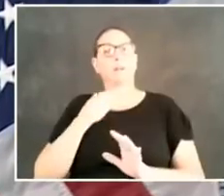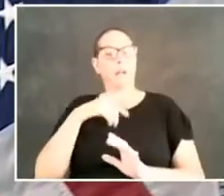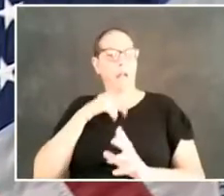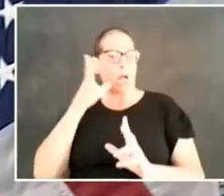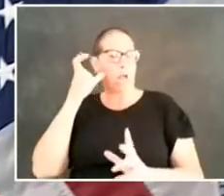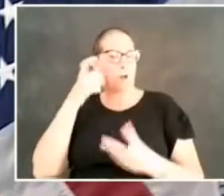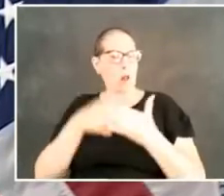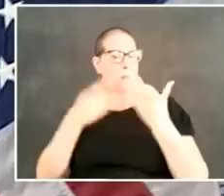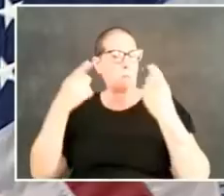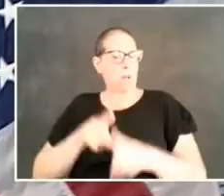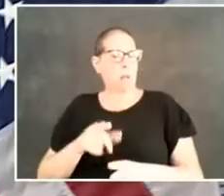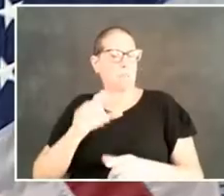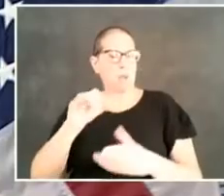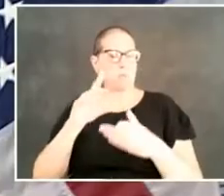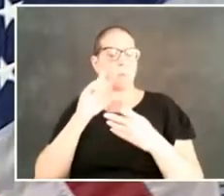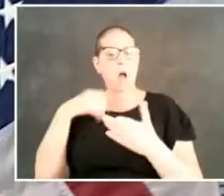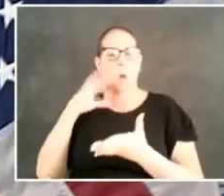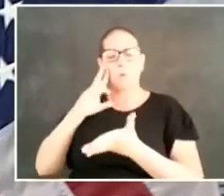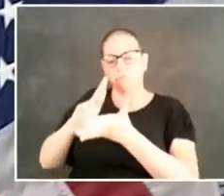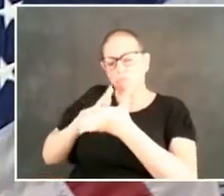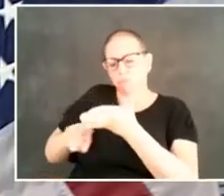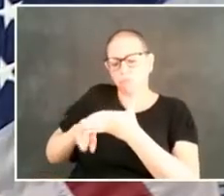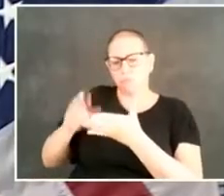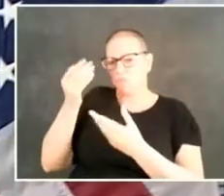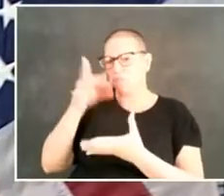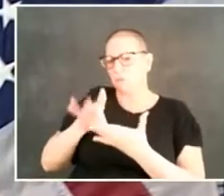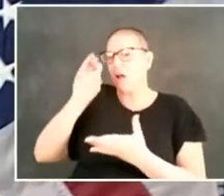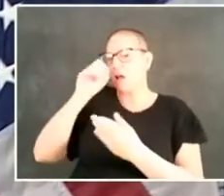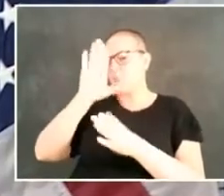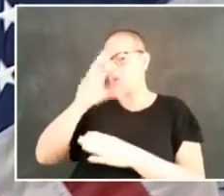Next is Christy from WCBS 880.